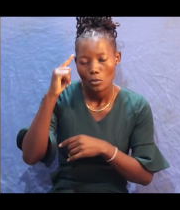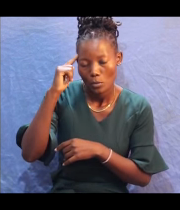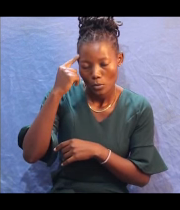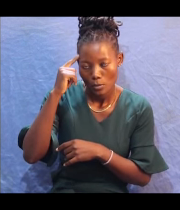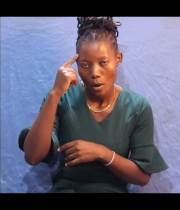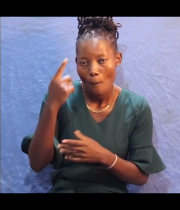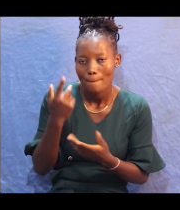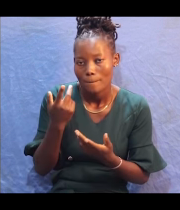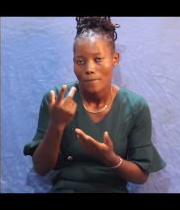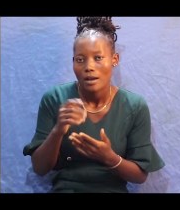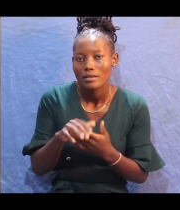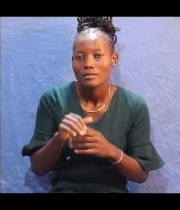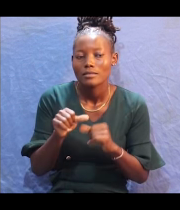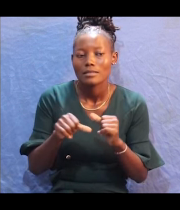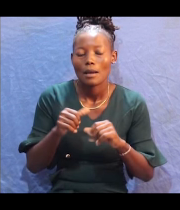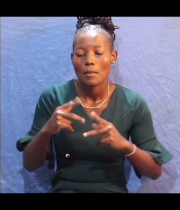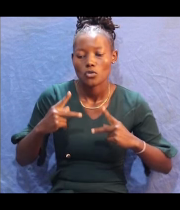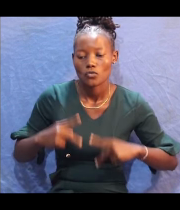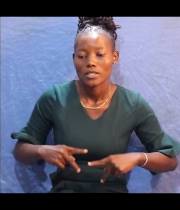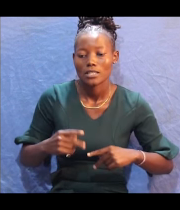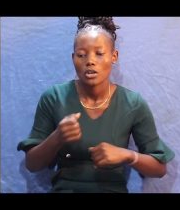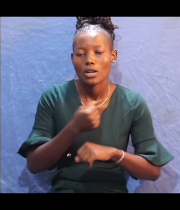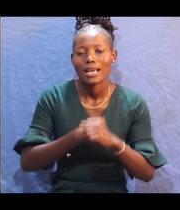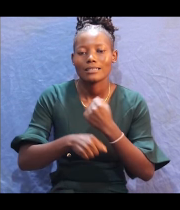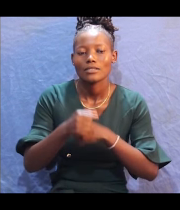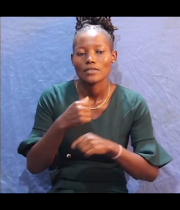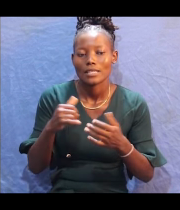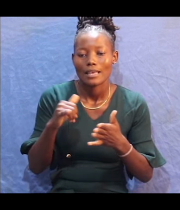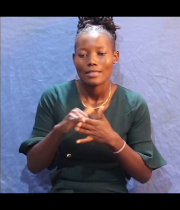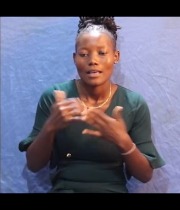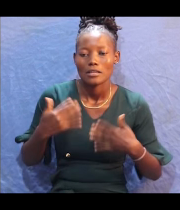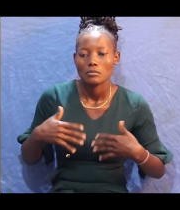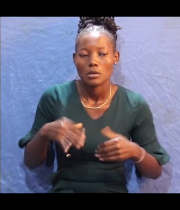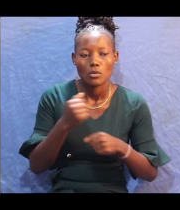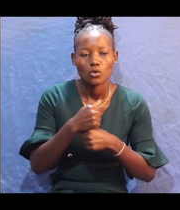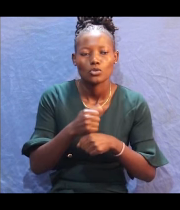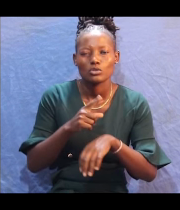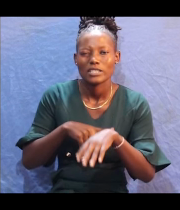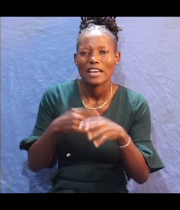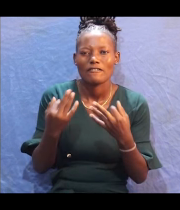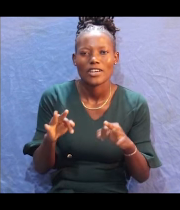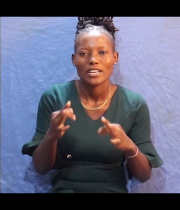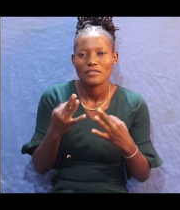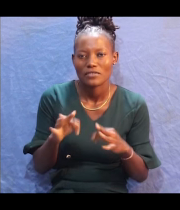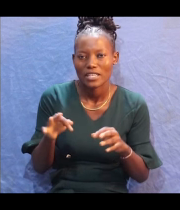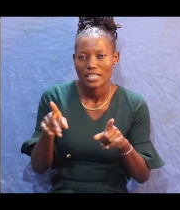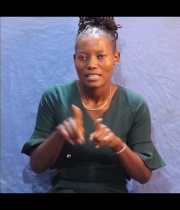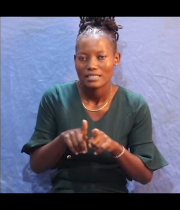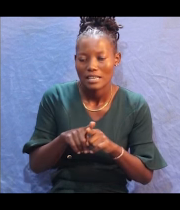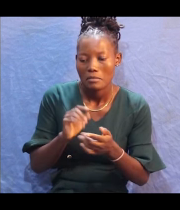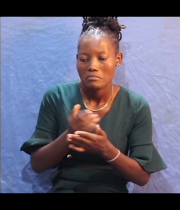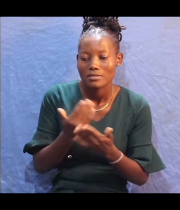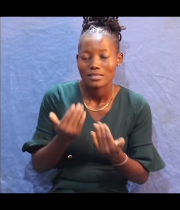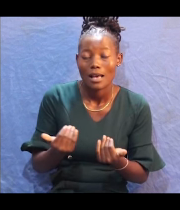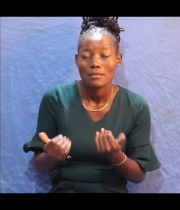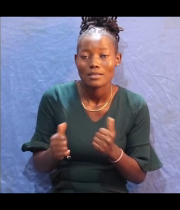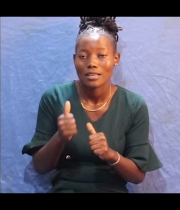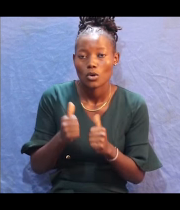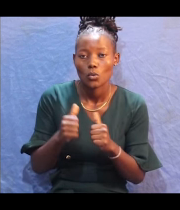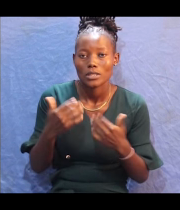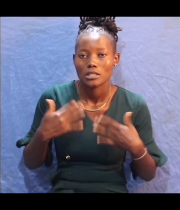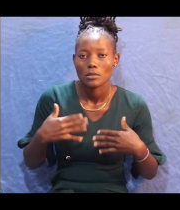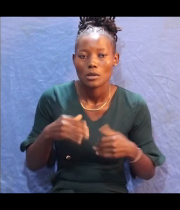is a physical activity that people do in their free time, and it's something that